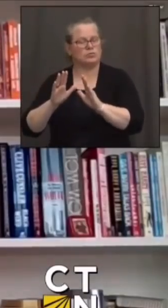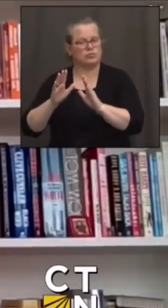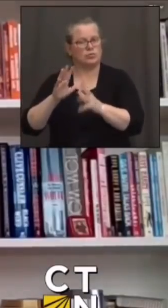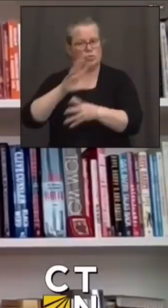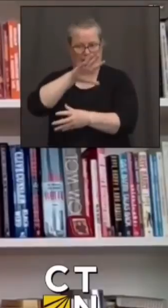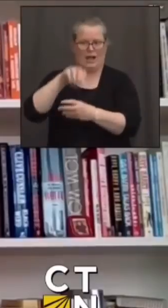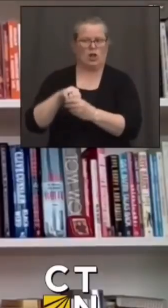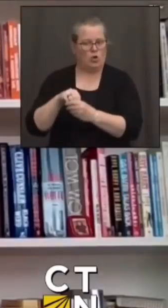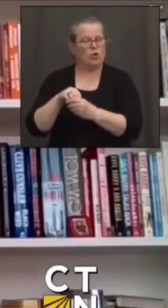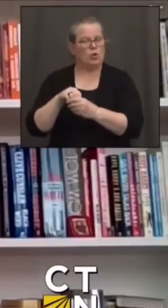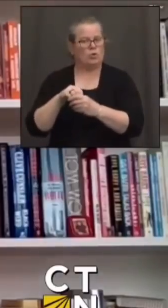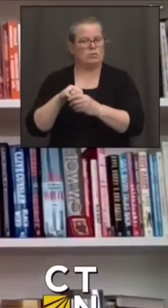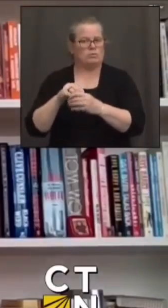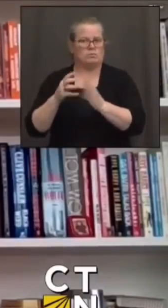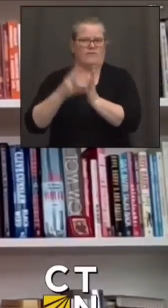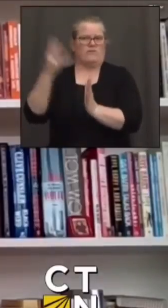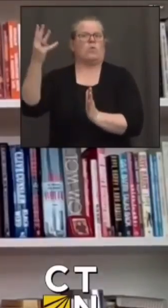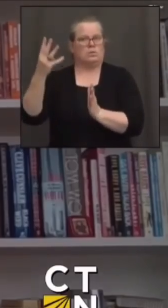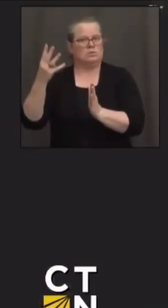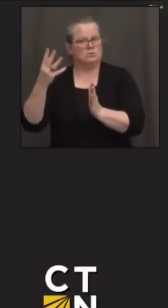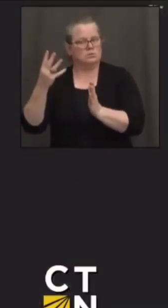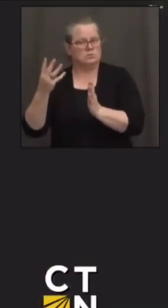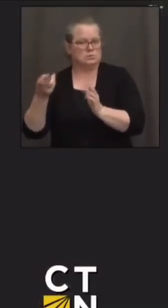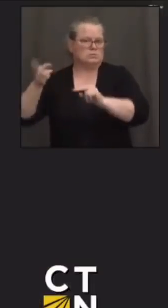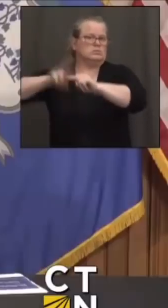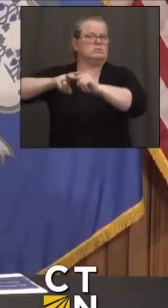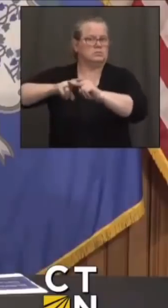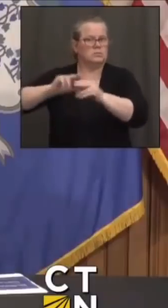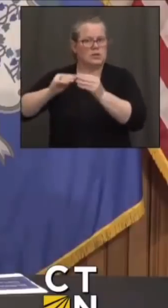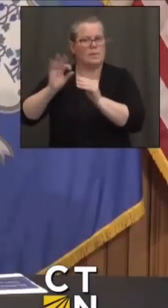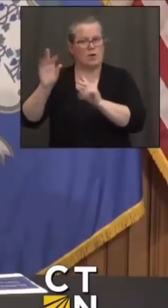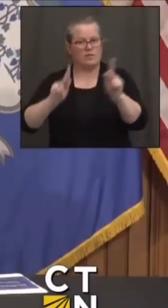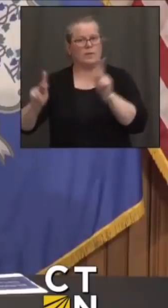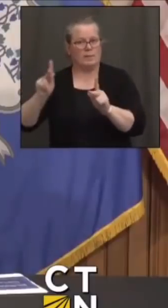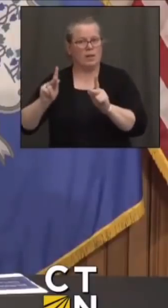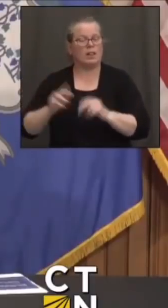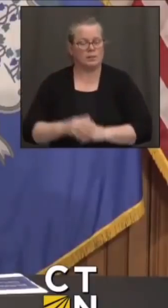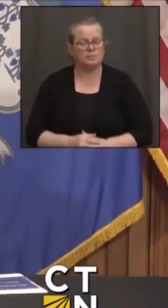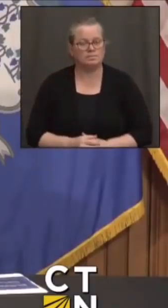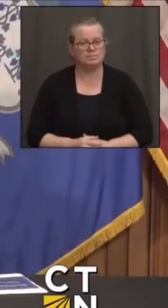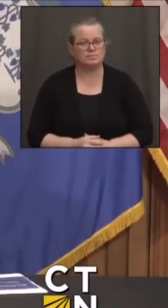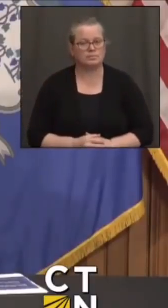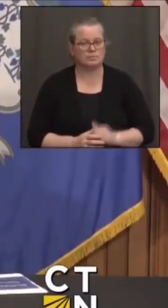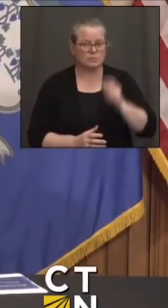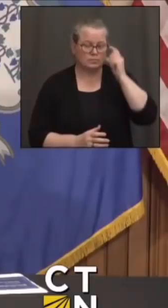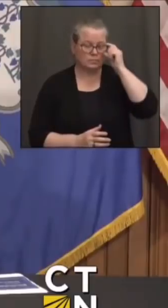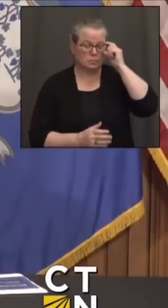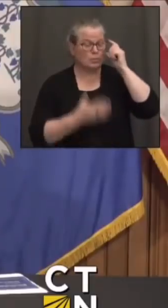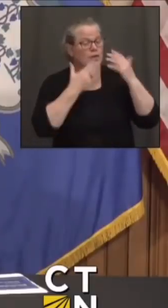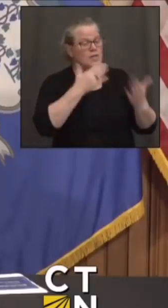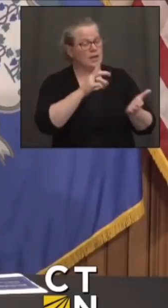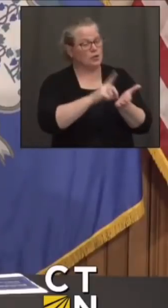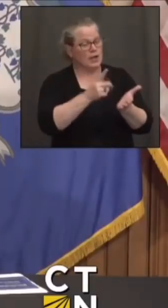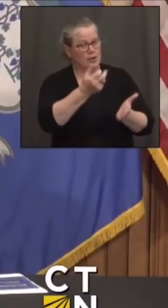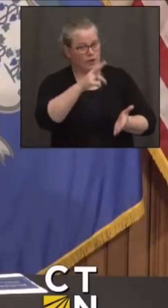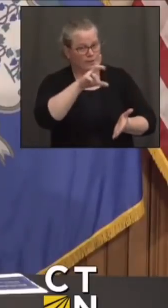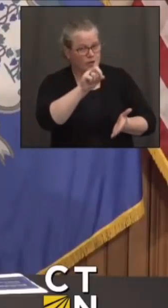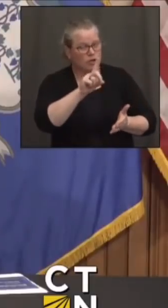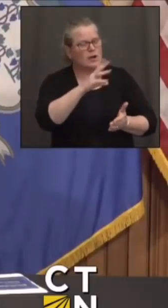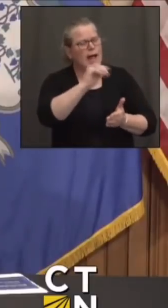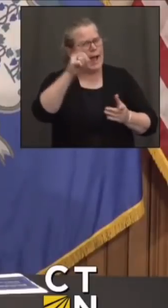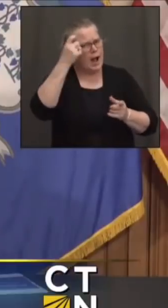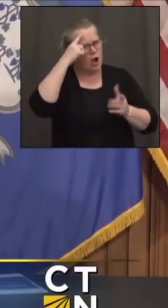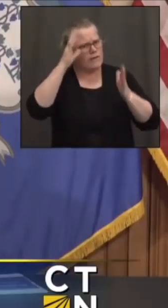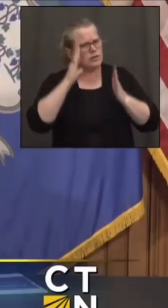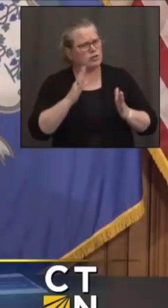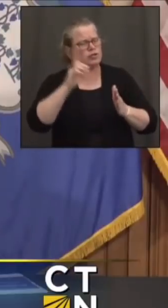simply expanding Medicaid. Oh, thanks, Dr. Gifford. And what kind of support, Governor, do you need